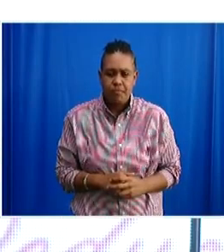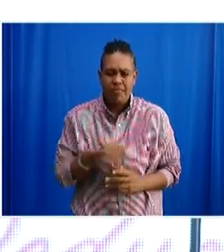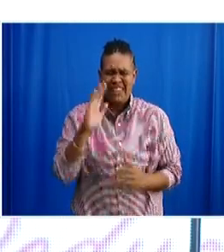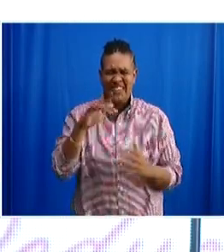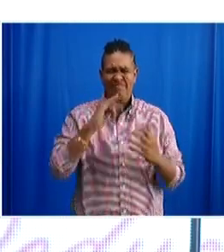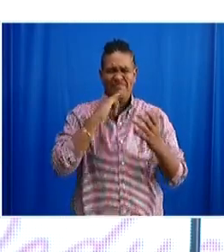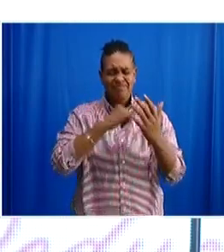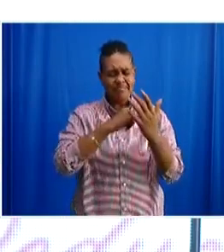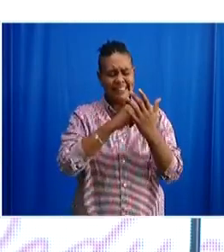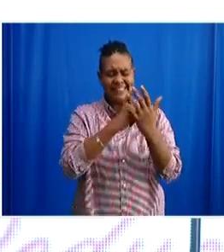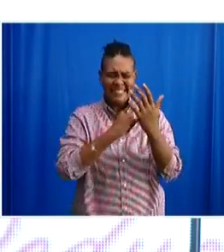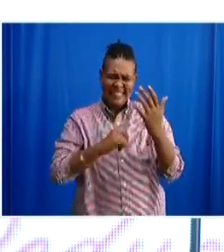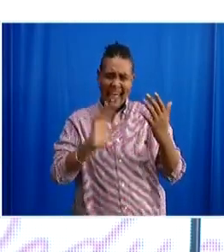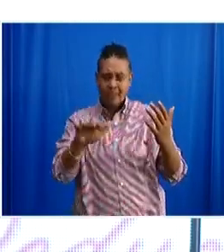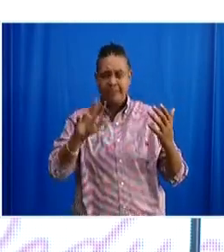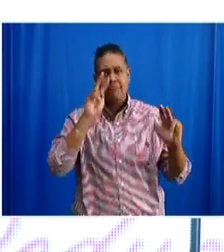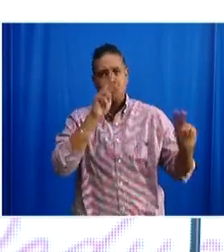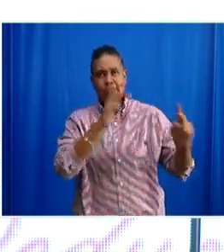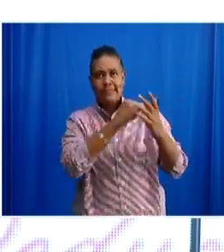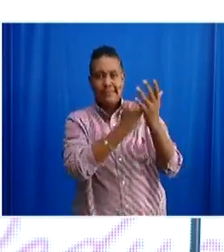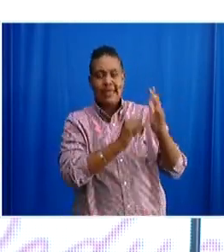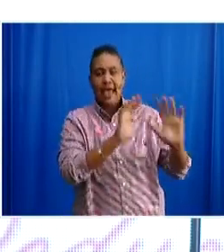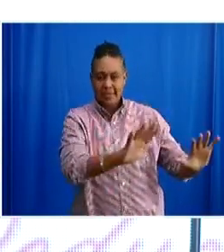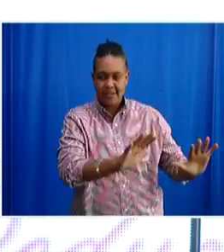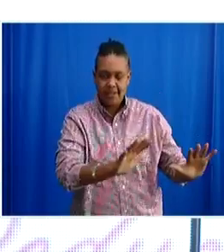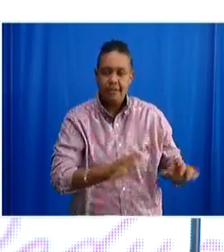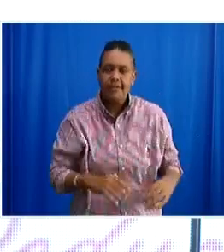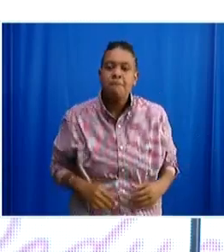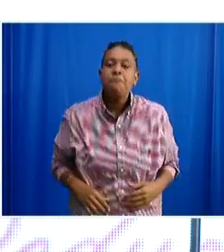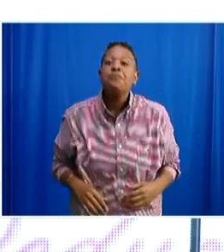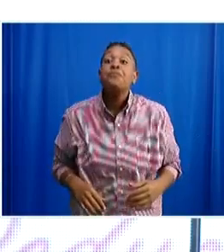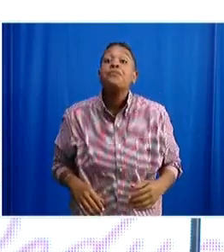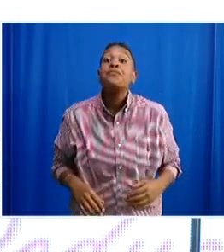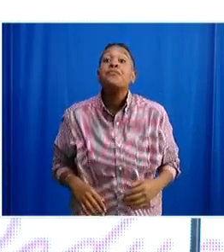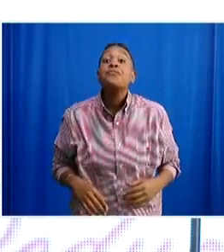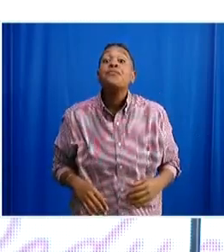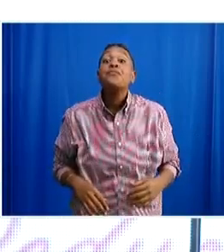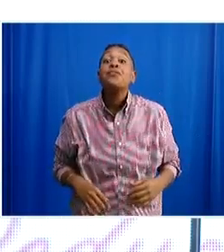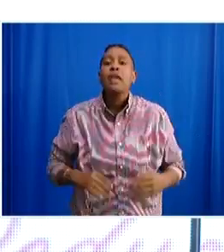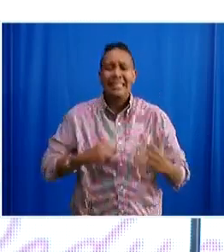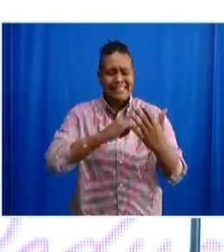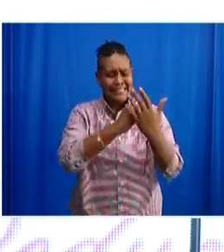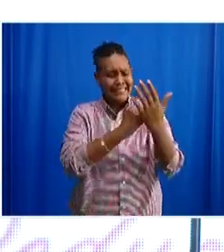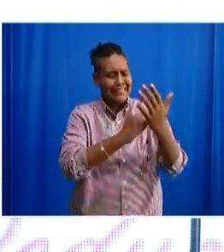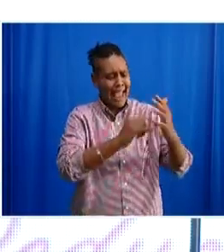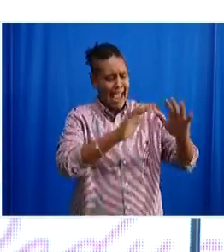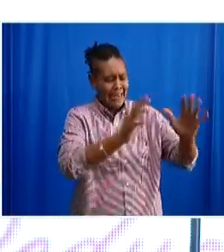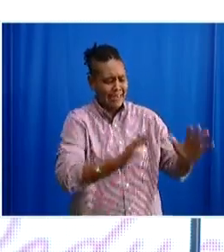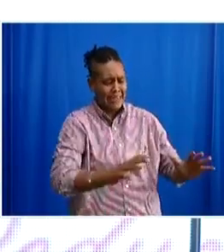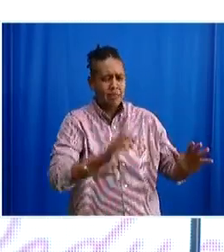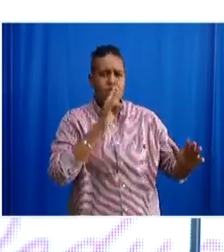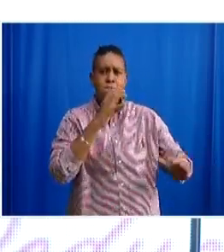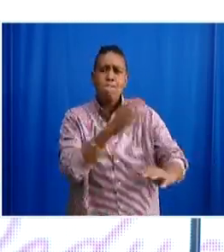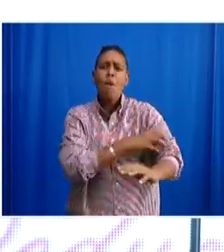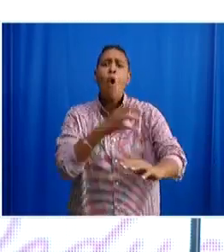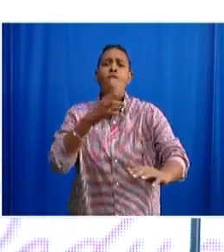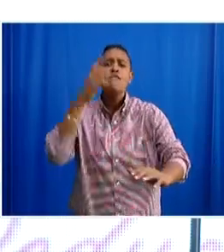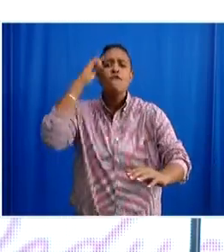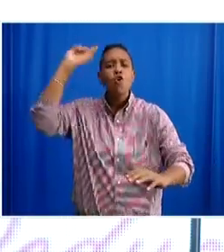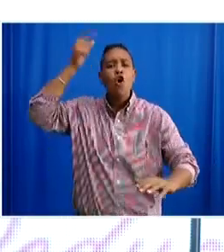design. Let's look at another design. For us, design is a powerful tool in the hands of government,